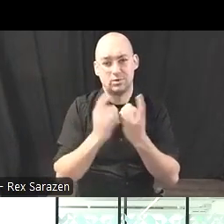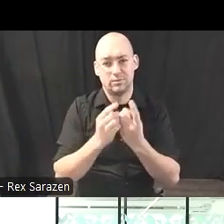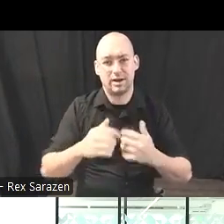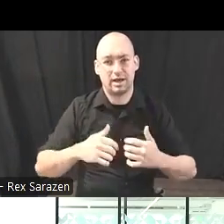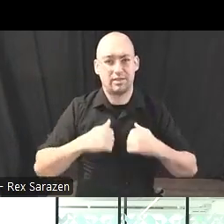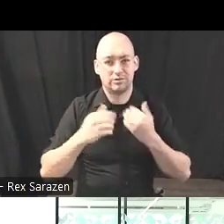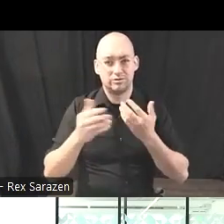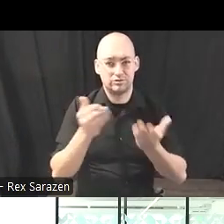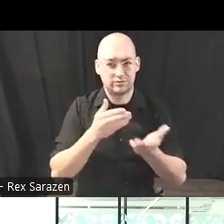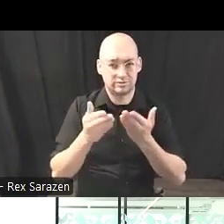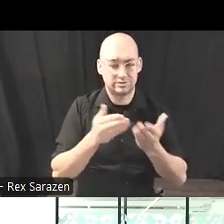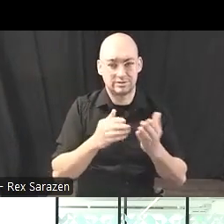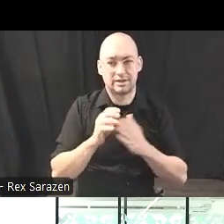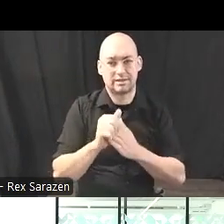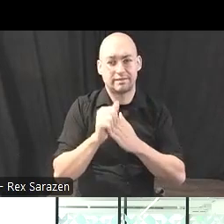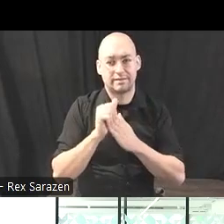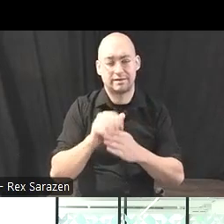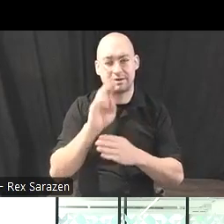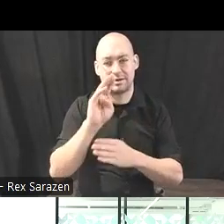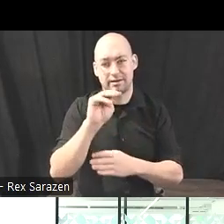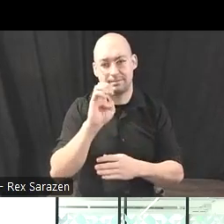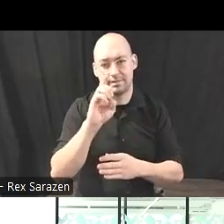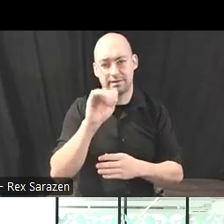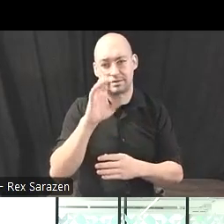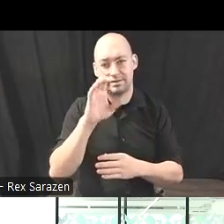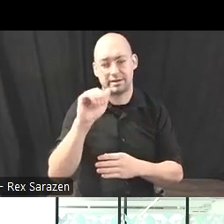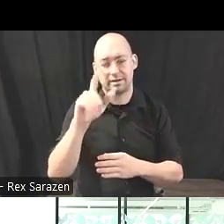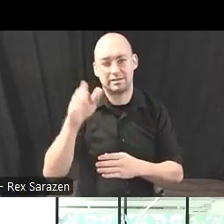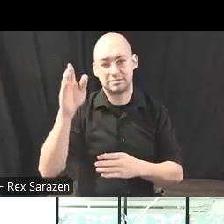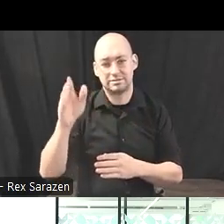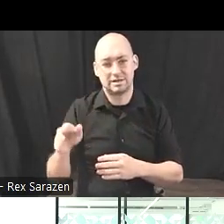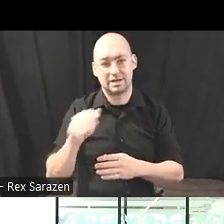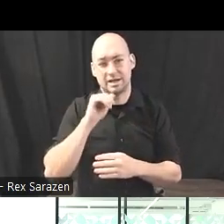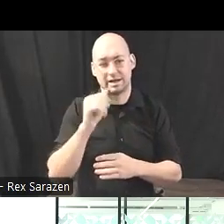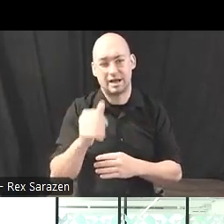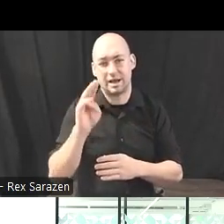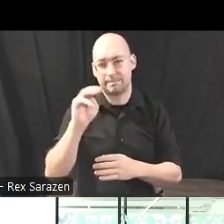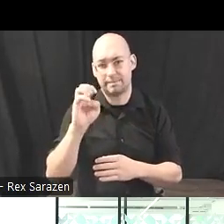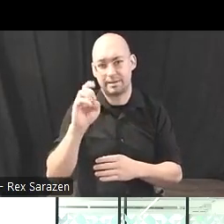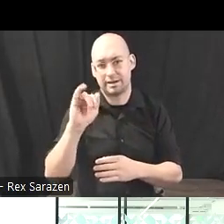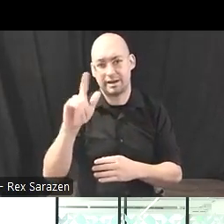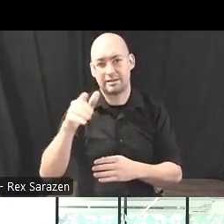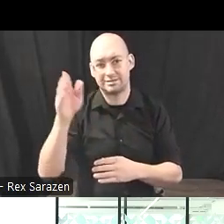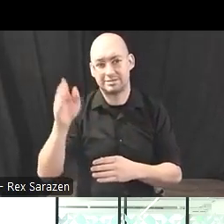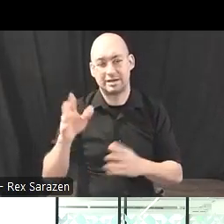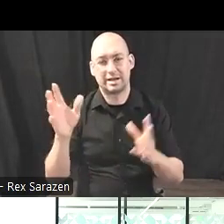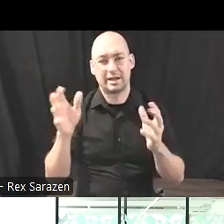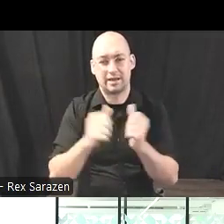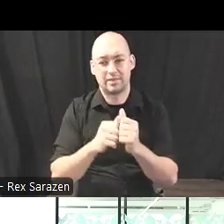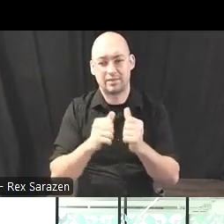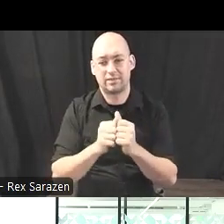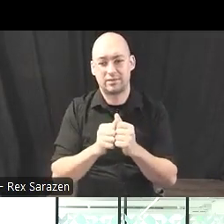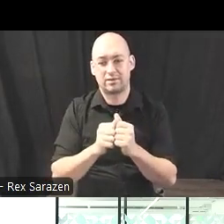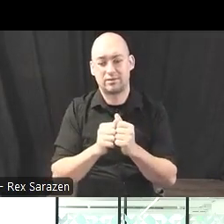the Medi-Cal side, and Department of Aging has led on the non-Medi-Cal side, where together, to this point of data